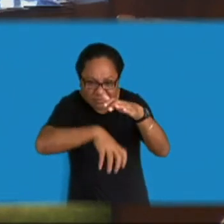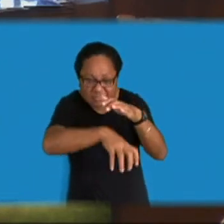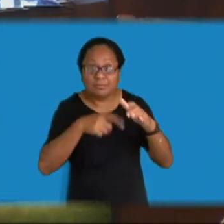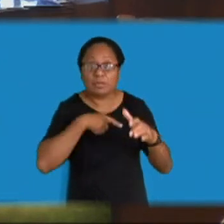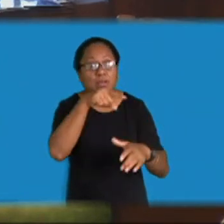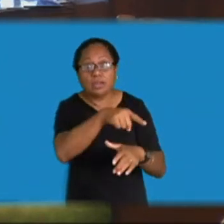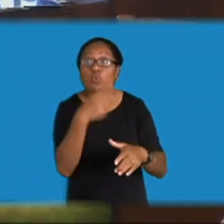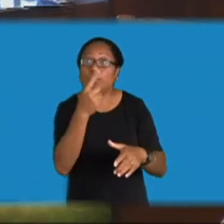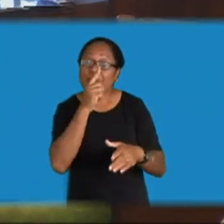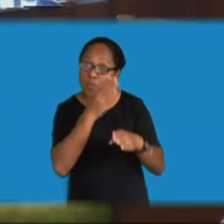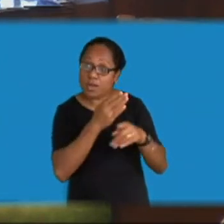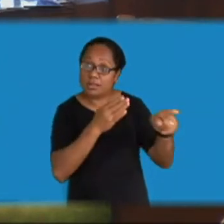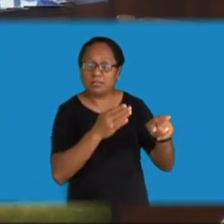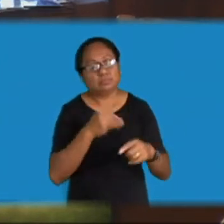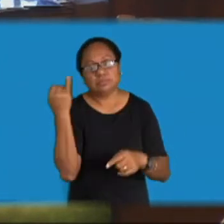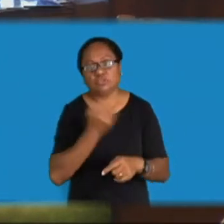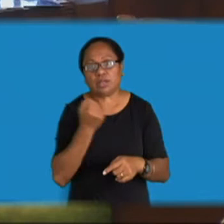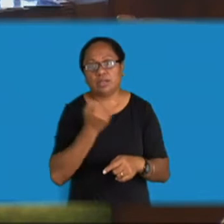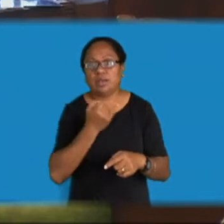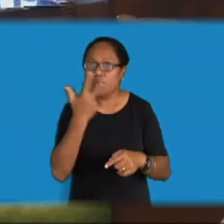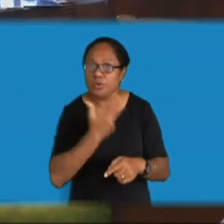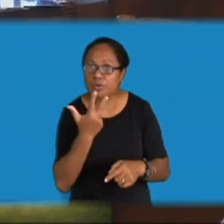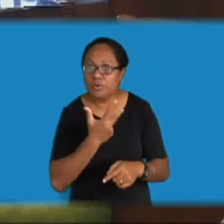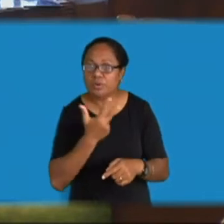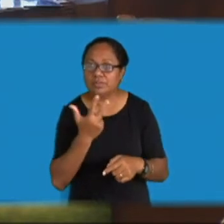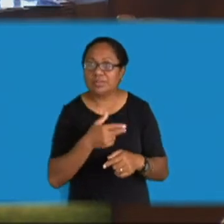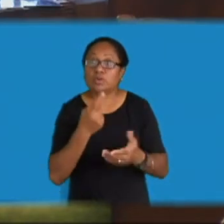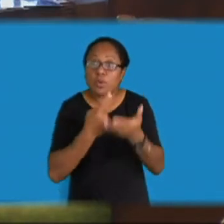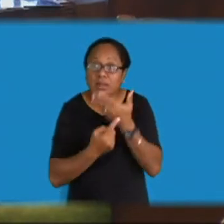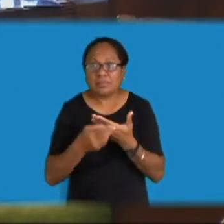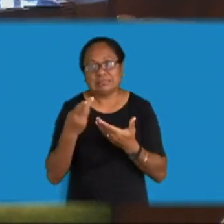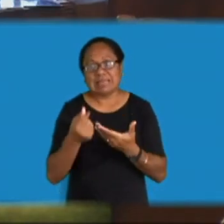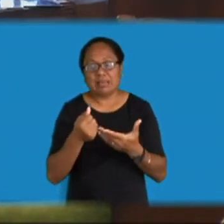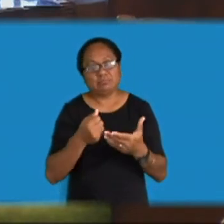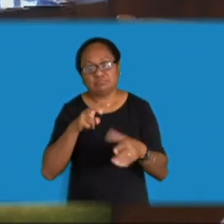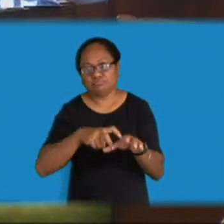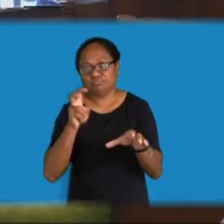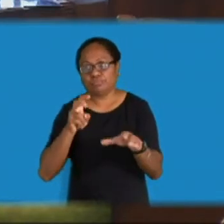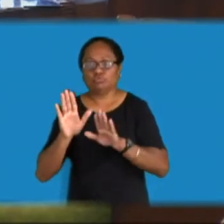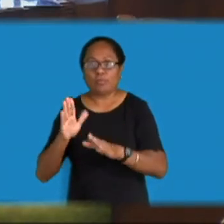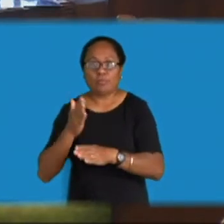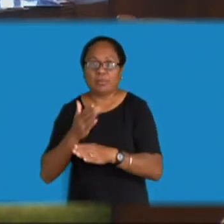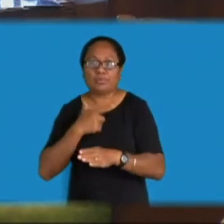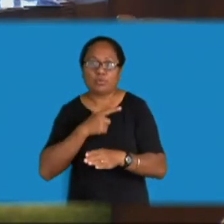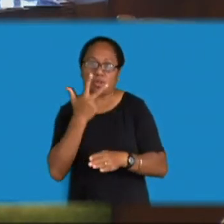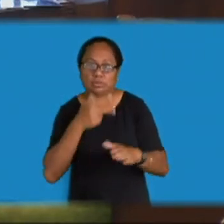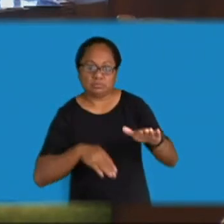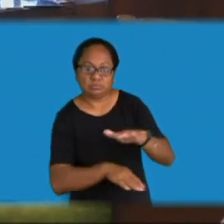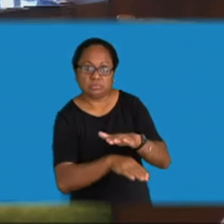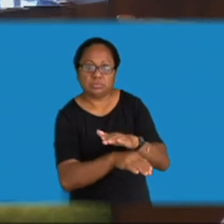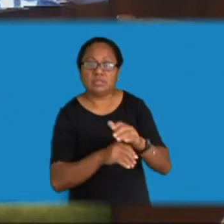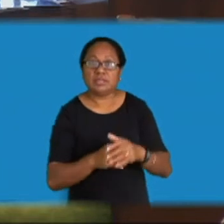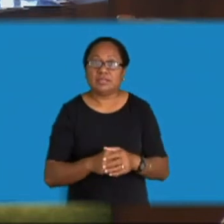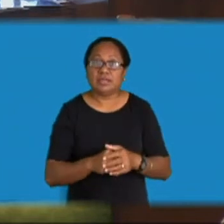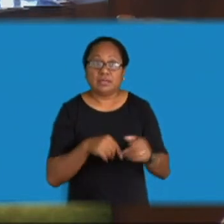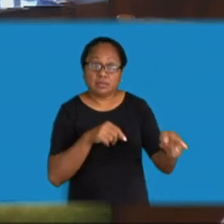injured. This led to an issuance of a stop work order. Madam Speaker, the mine has been in